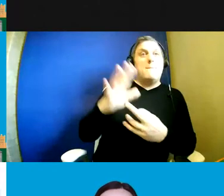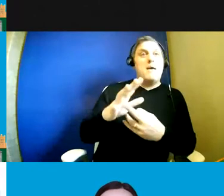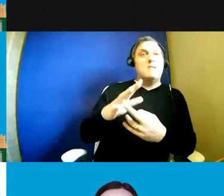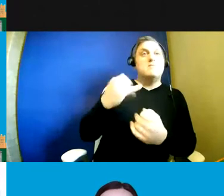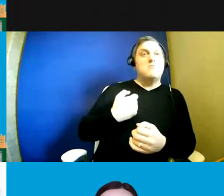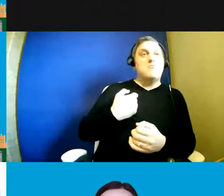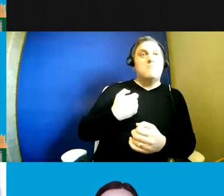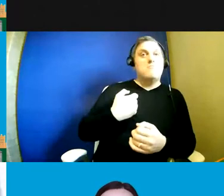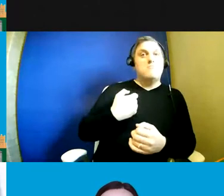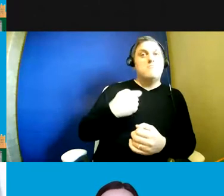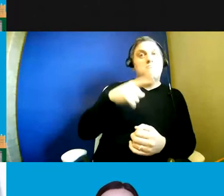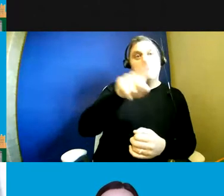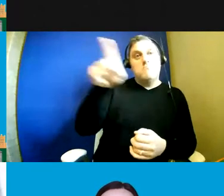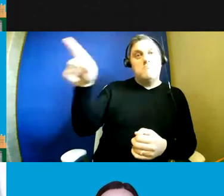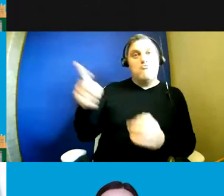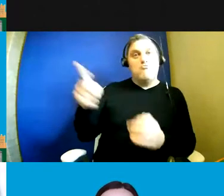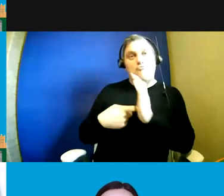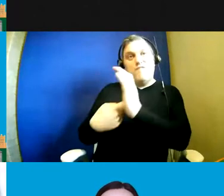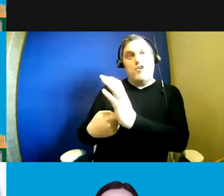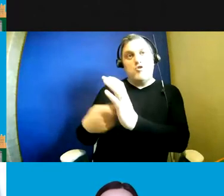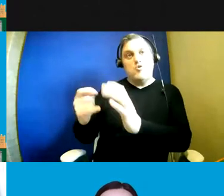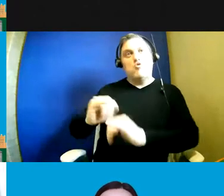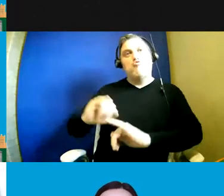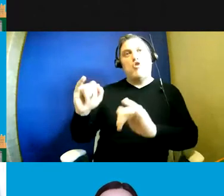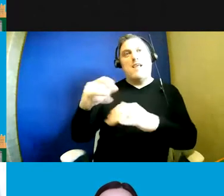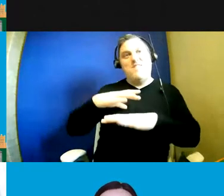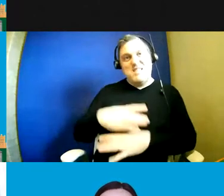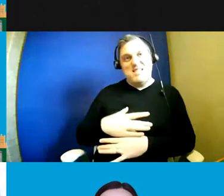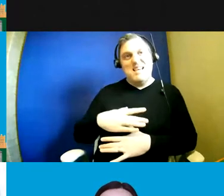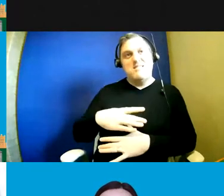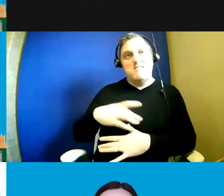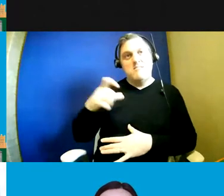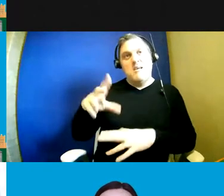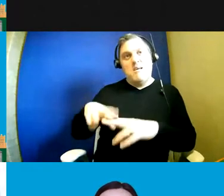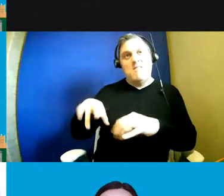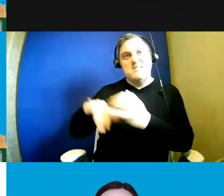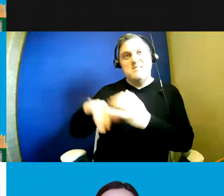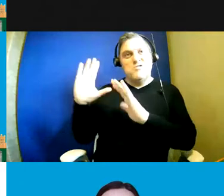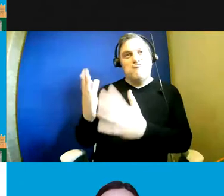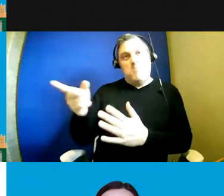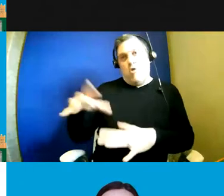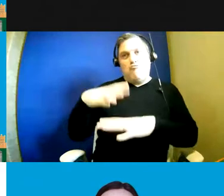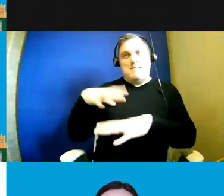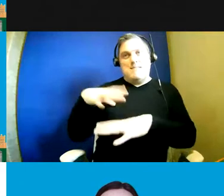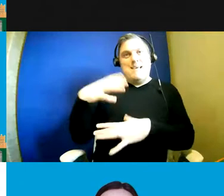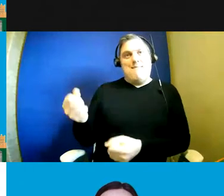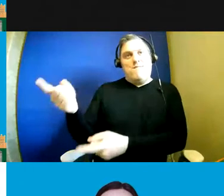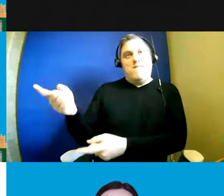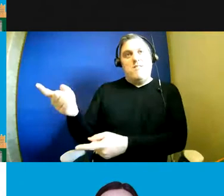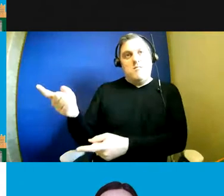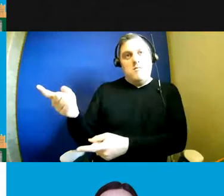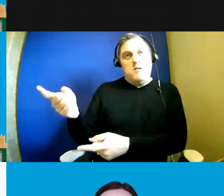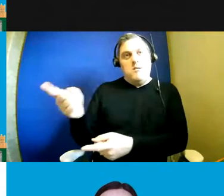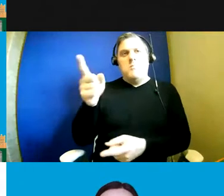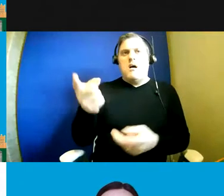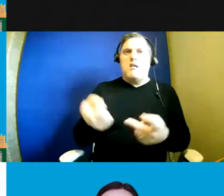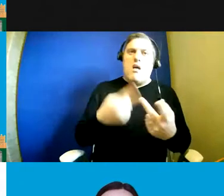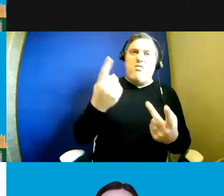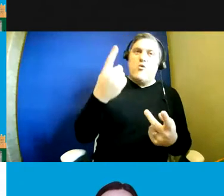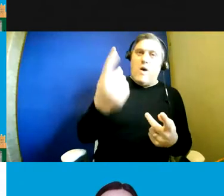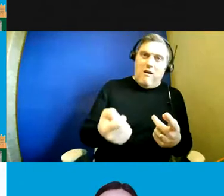their needs met really well with the chronic fatigue, the post-viral fatigue pathway that already exists. But people with that more